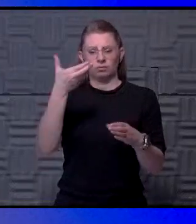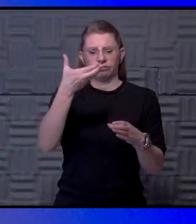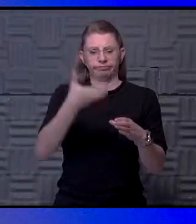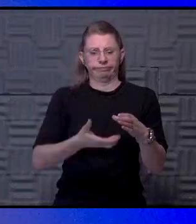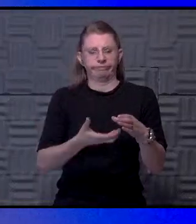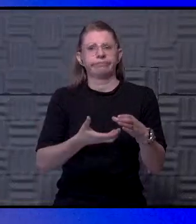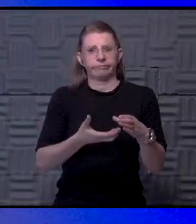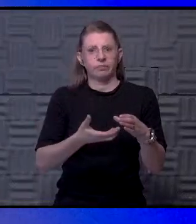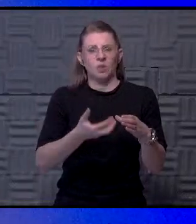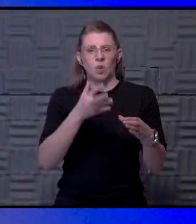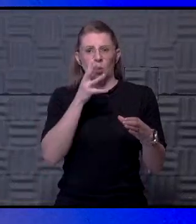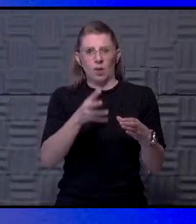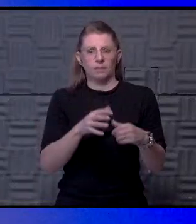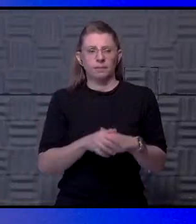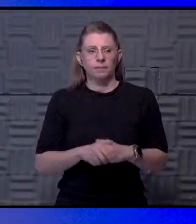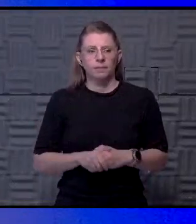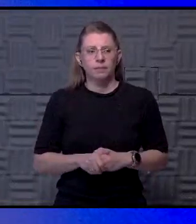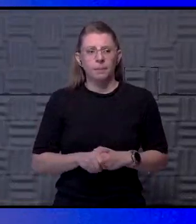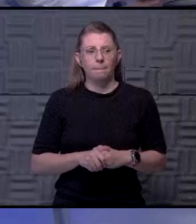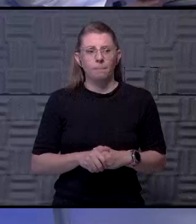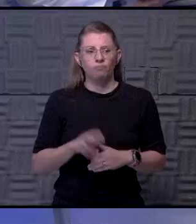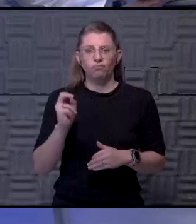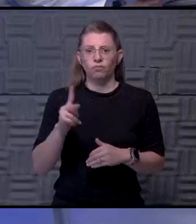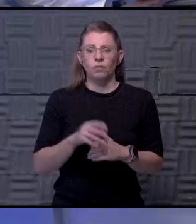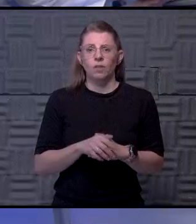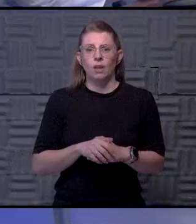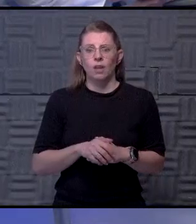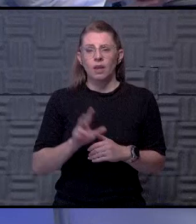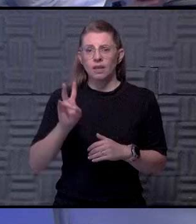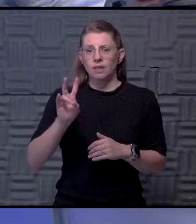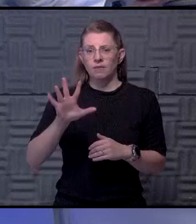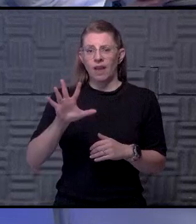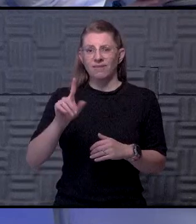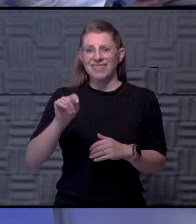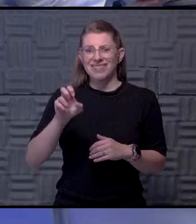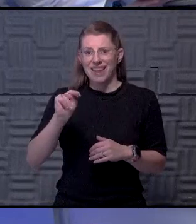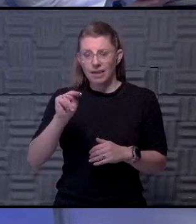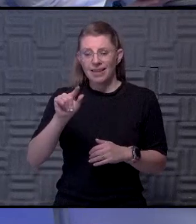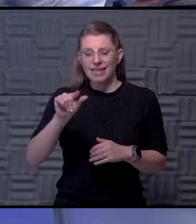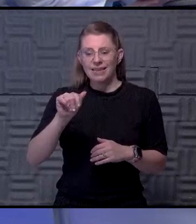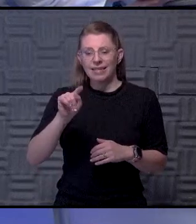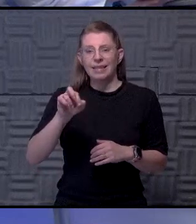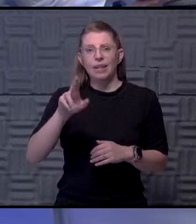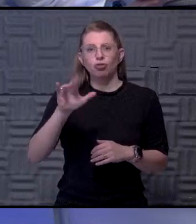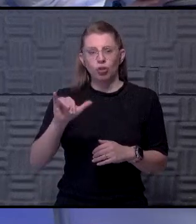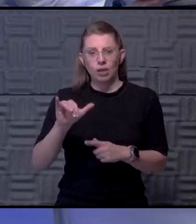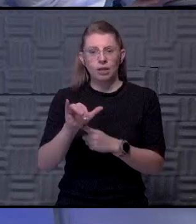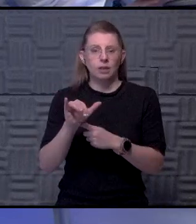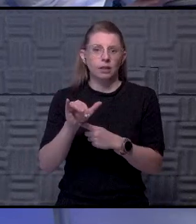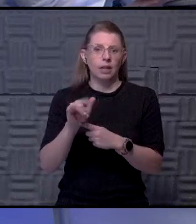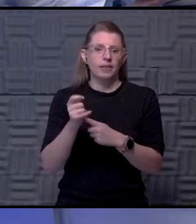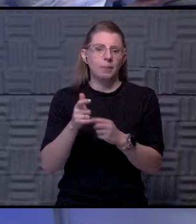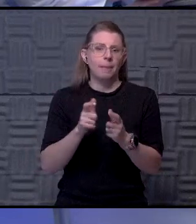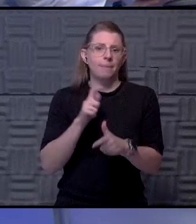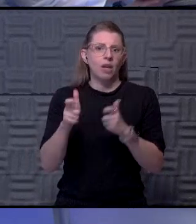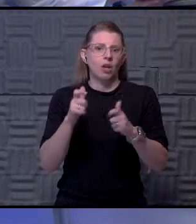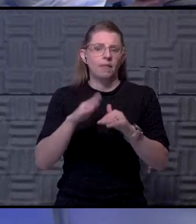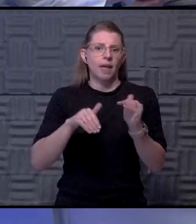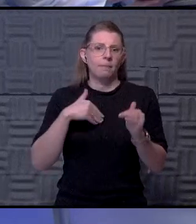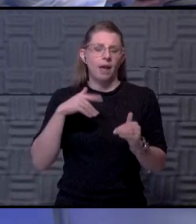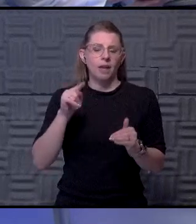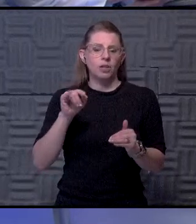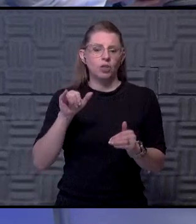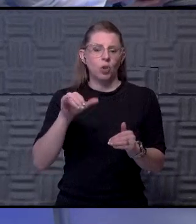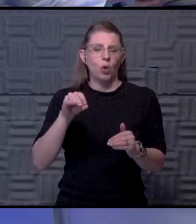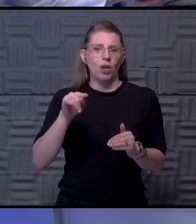vault. Okay. In the gantry vault. Okay, and it's a 75-ton gantry, which I might want to point out is just slightly bigger than my Toyota